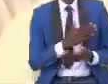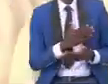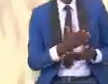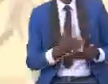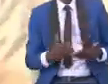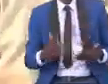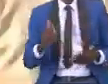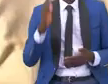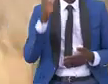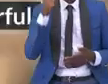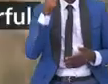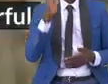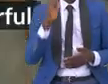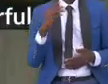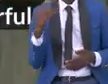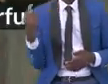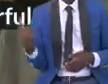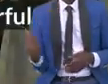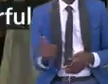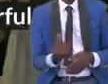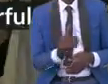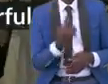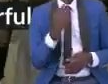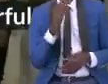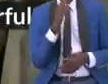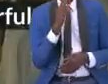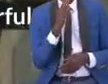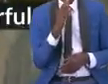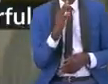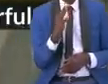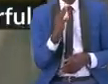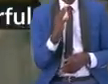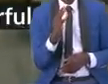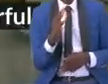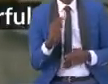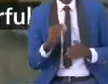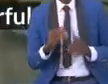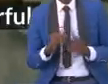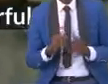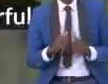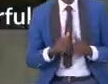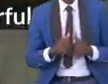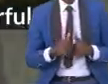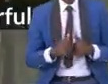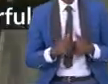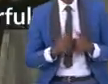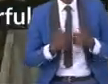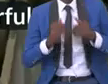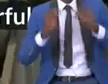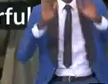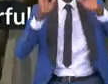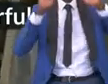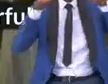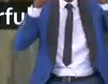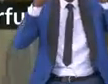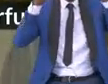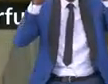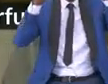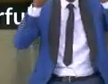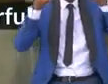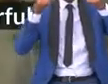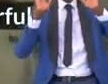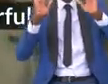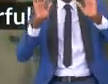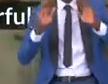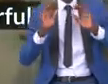ever be. Yeah. How marvelous, oh, how wonderful,